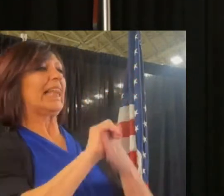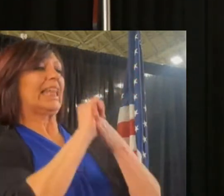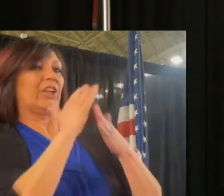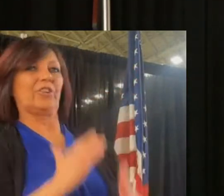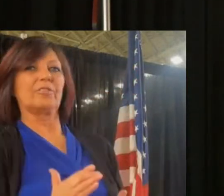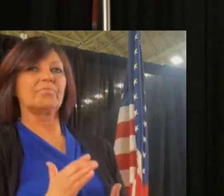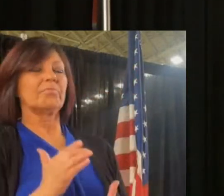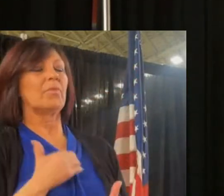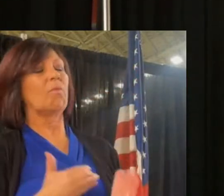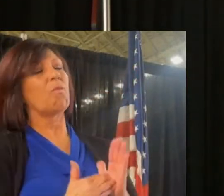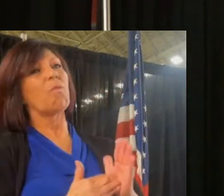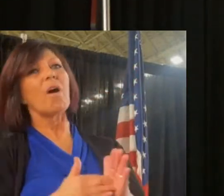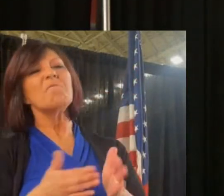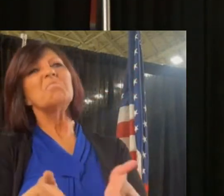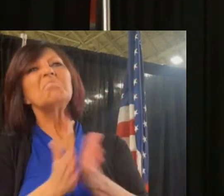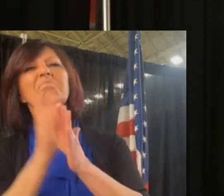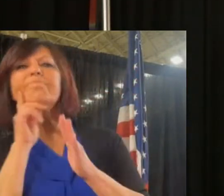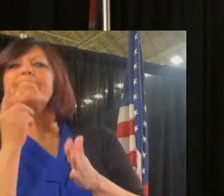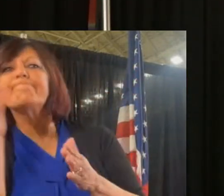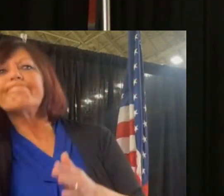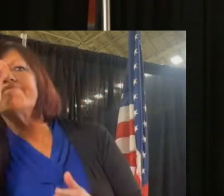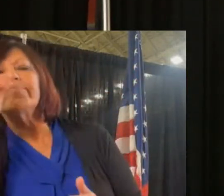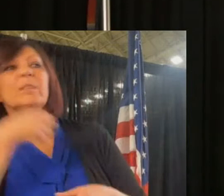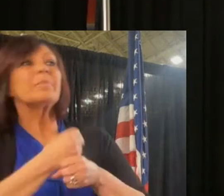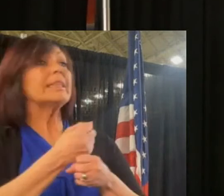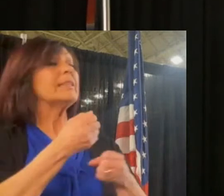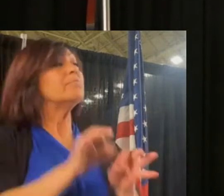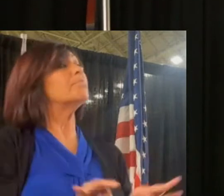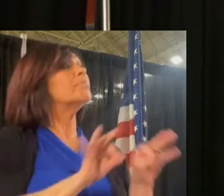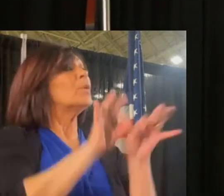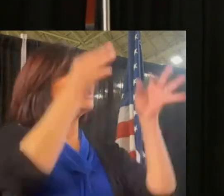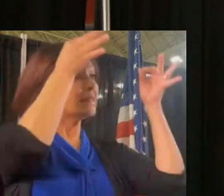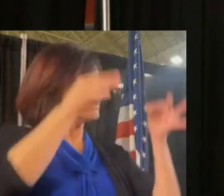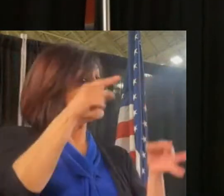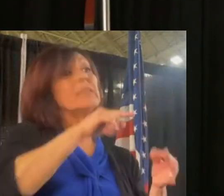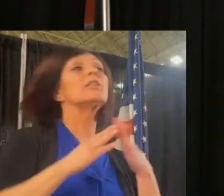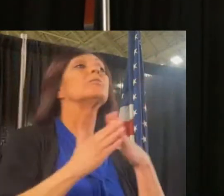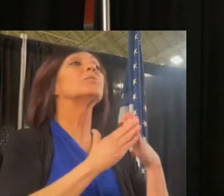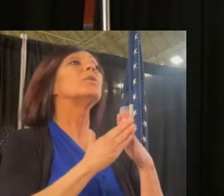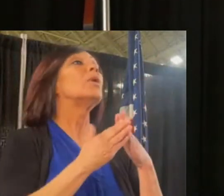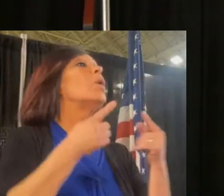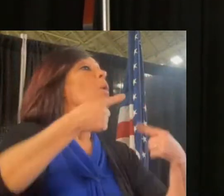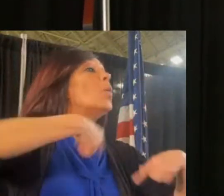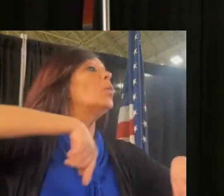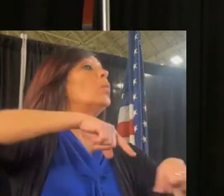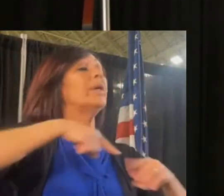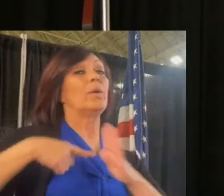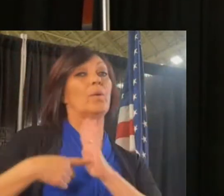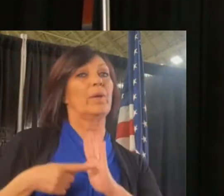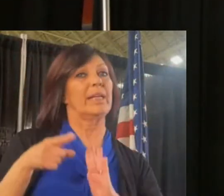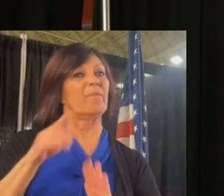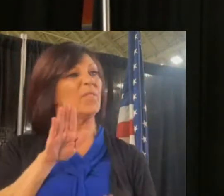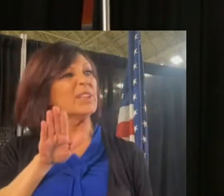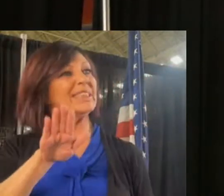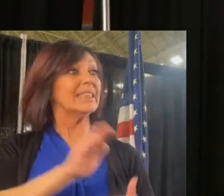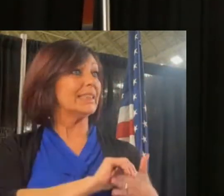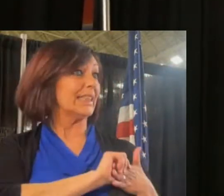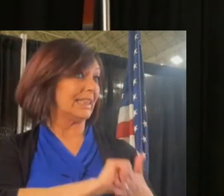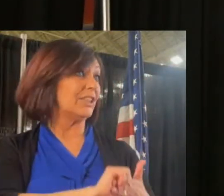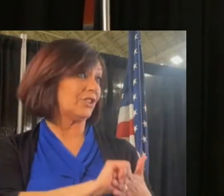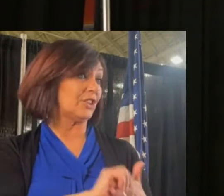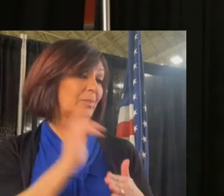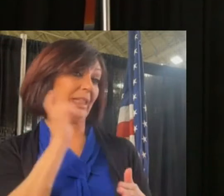seek his counsel when making important decisions for our community. And we are indebted to him for his leadership and